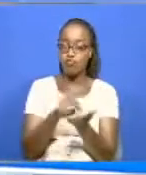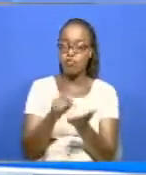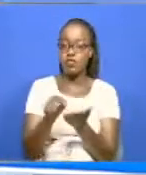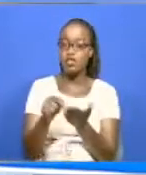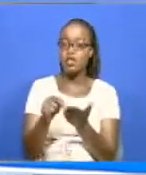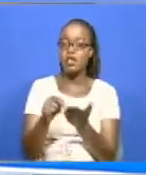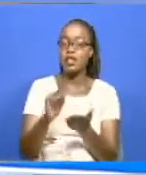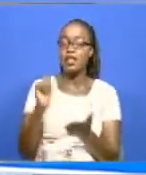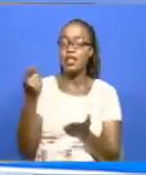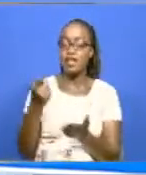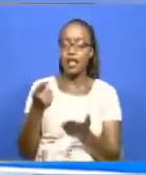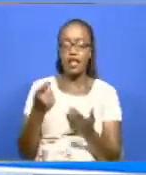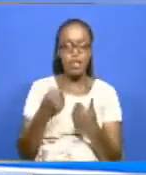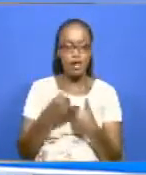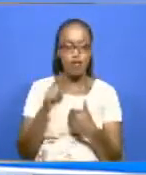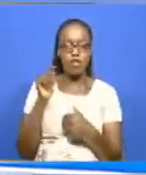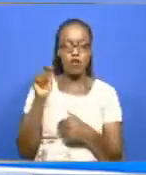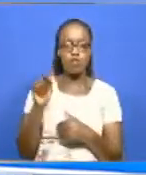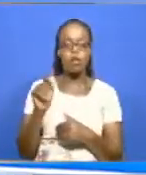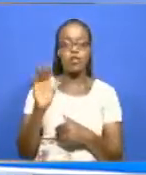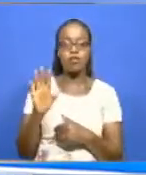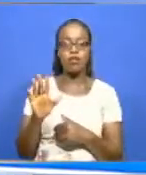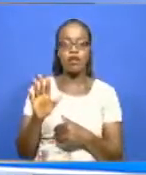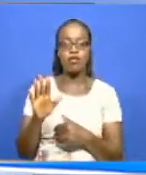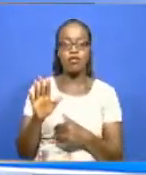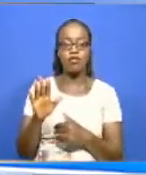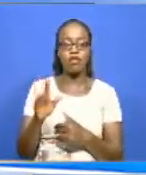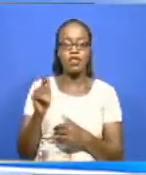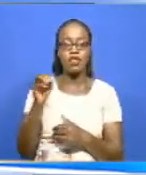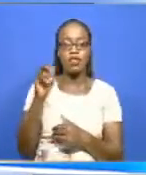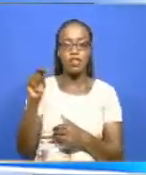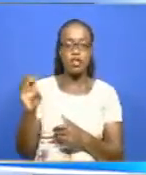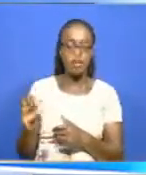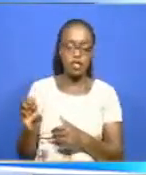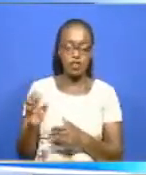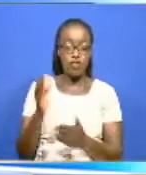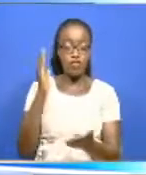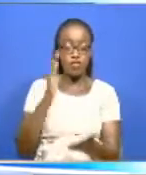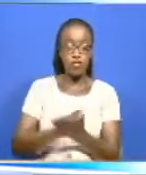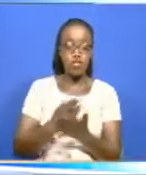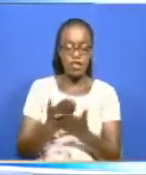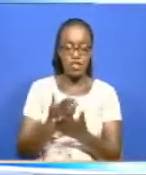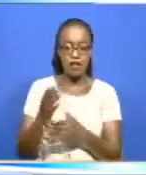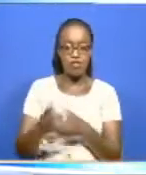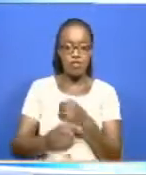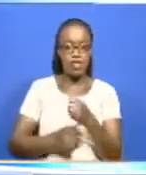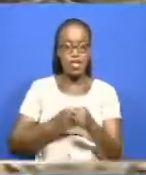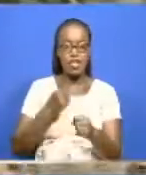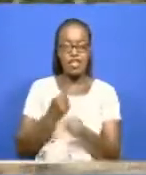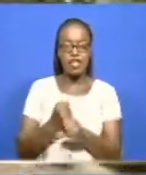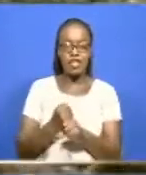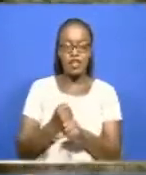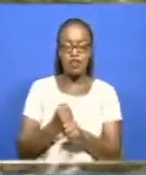Kenya produces 1.5 tons of cassava annually, valued at 22 billion shillings.